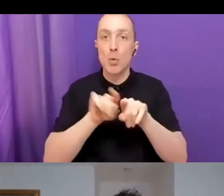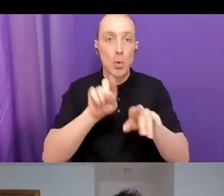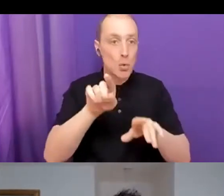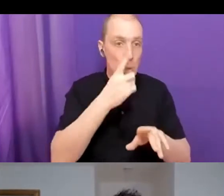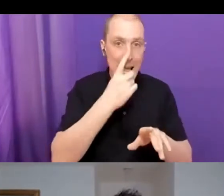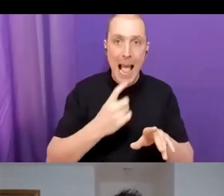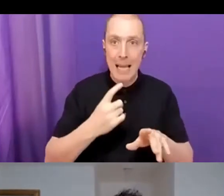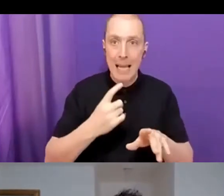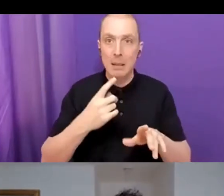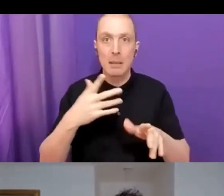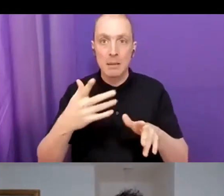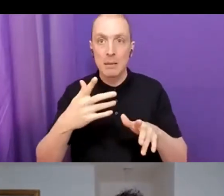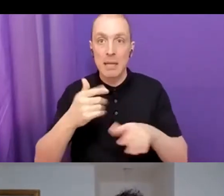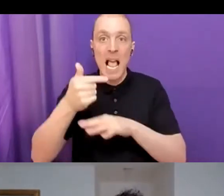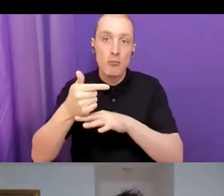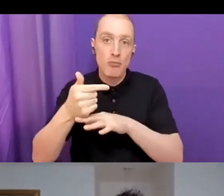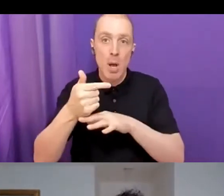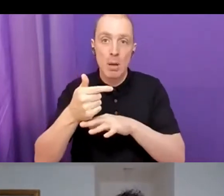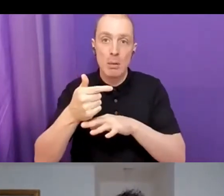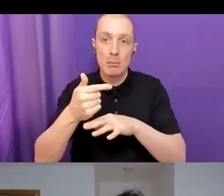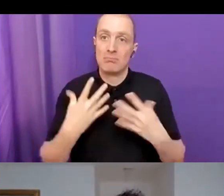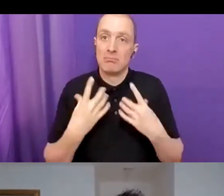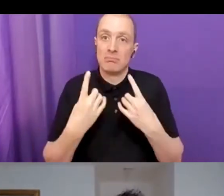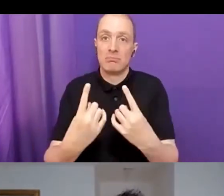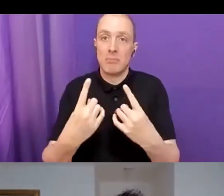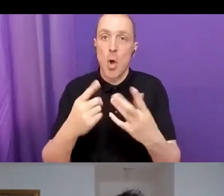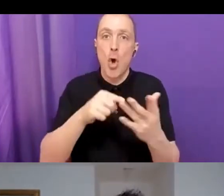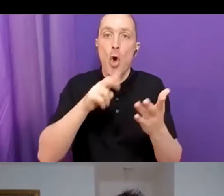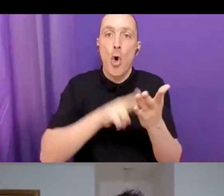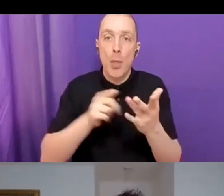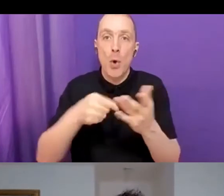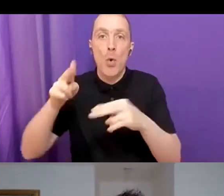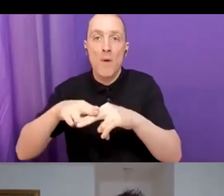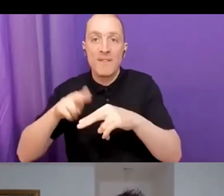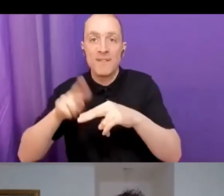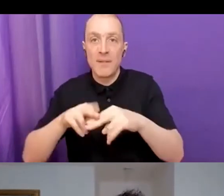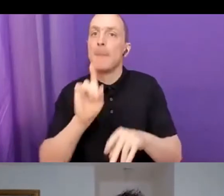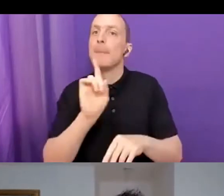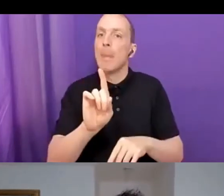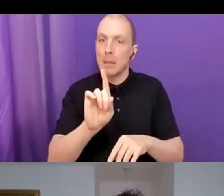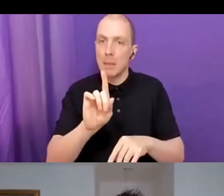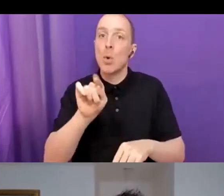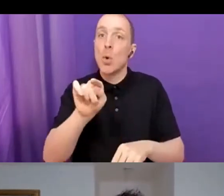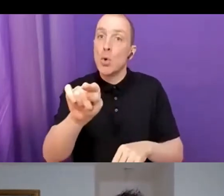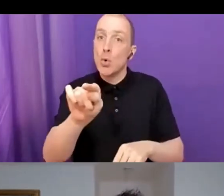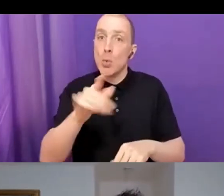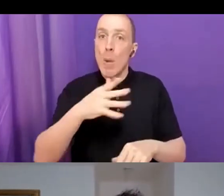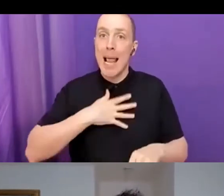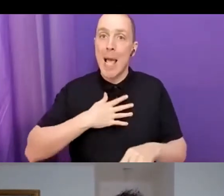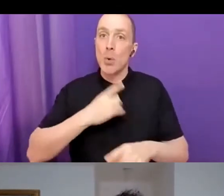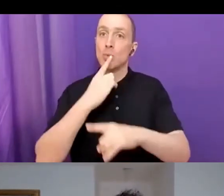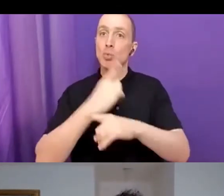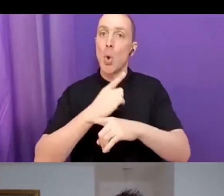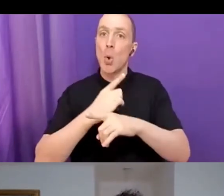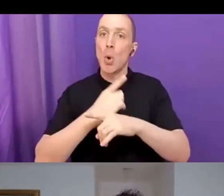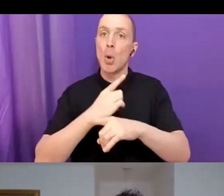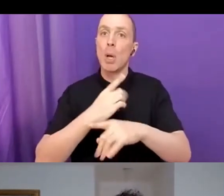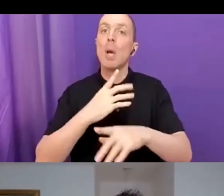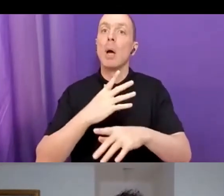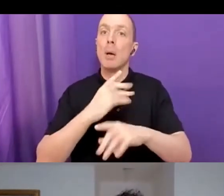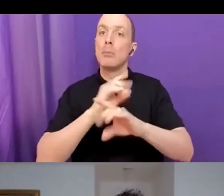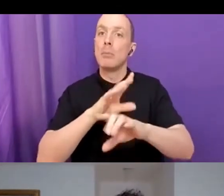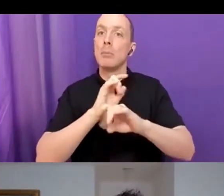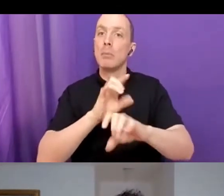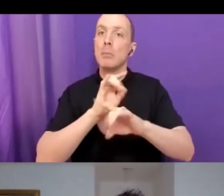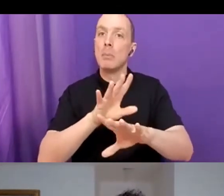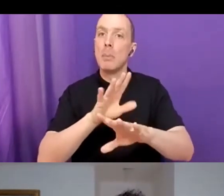camera on or off, but can I ask that if you are speaking, please do have your camera on, as this helps